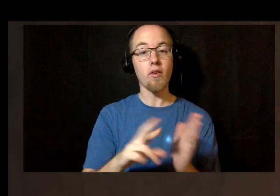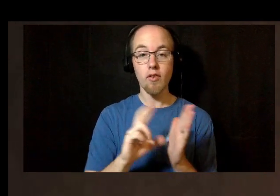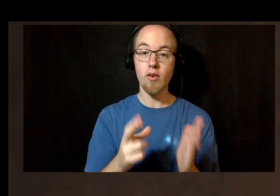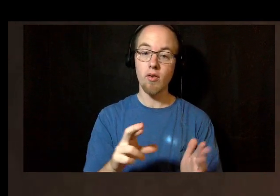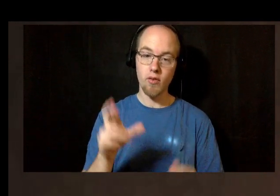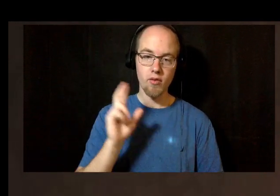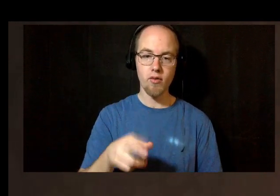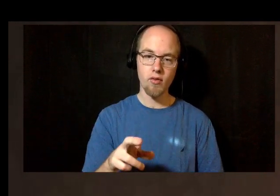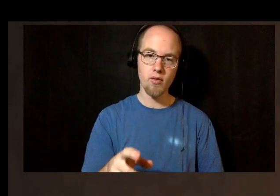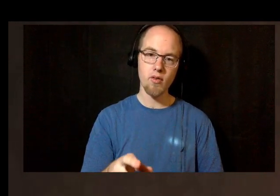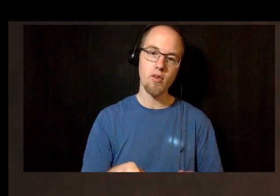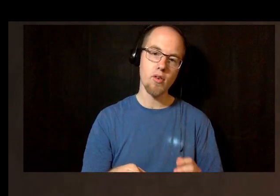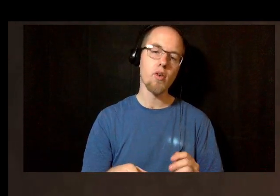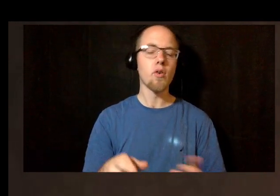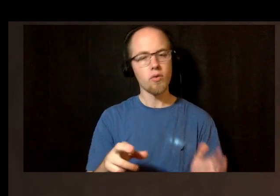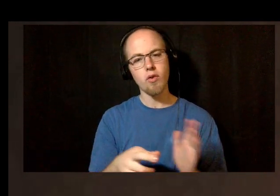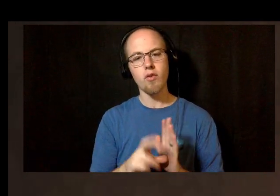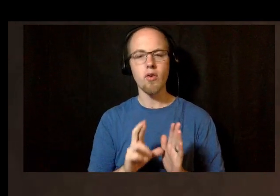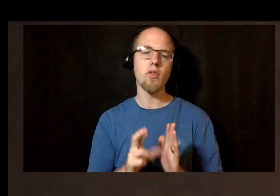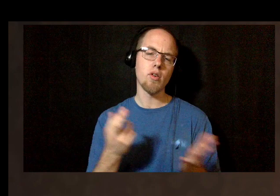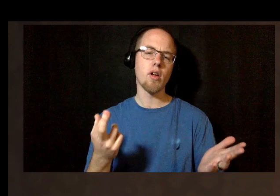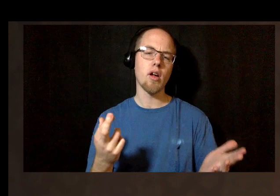I read half.